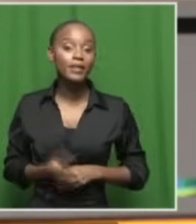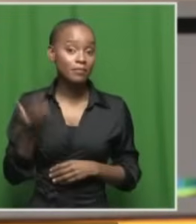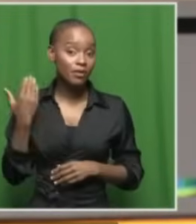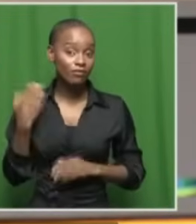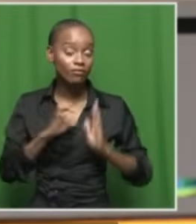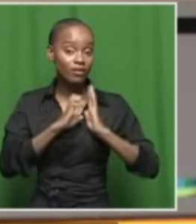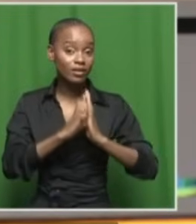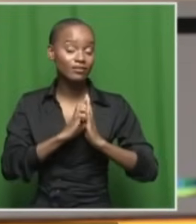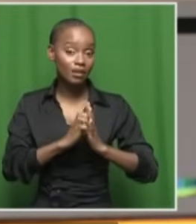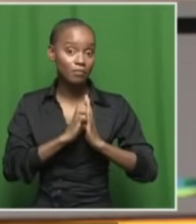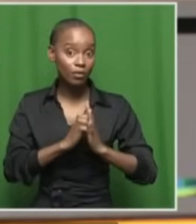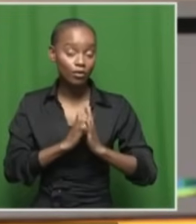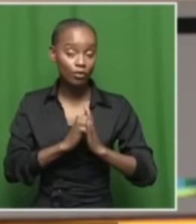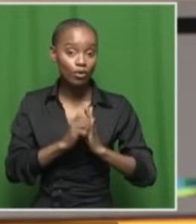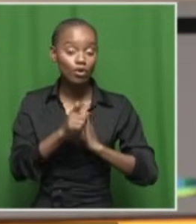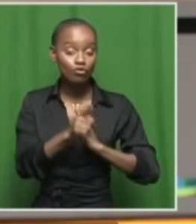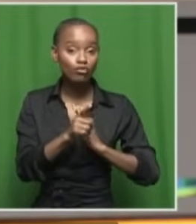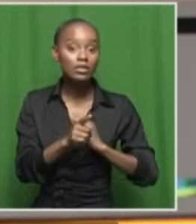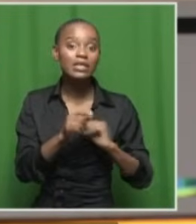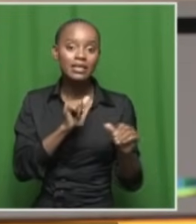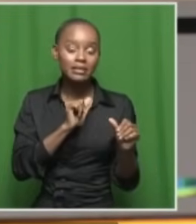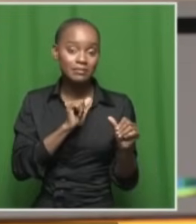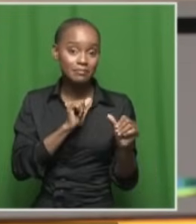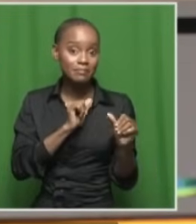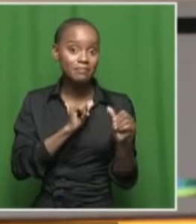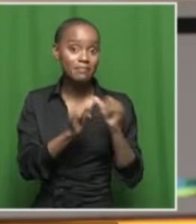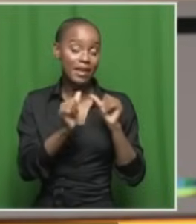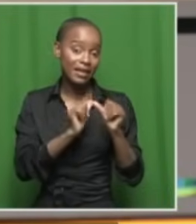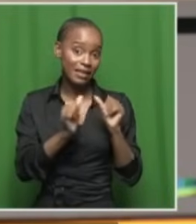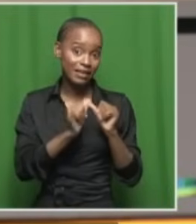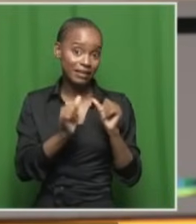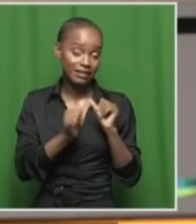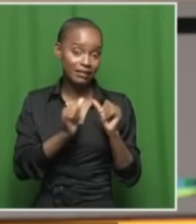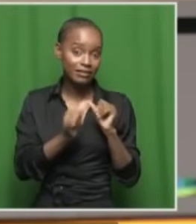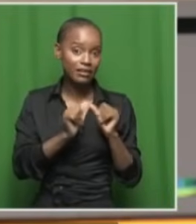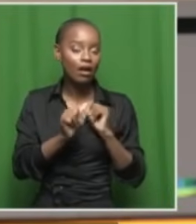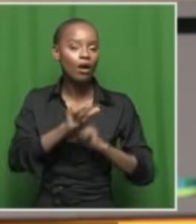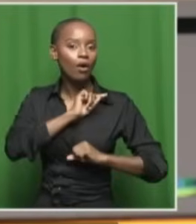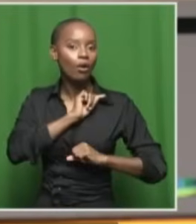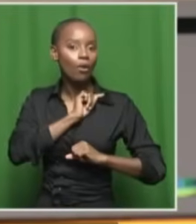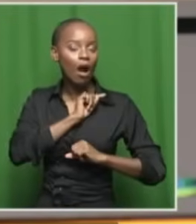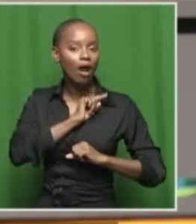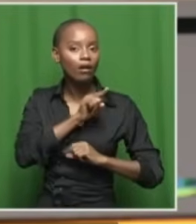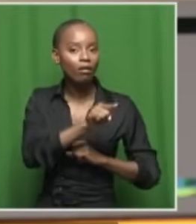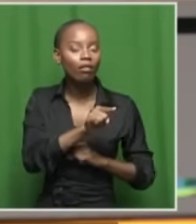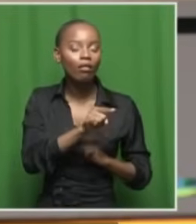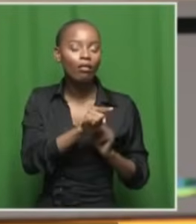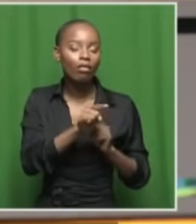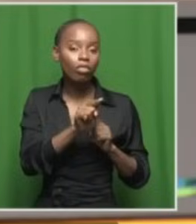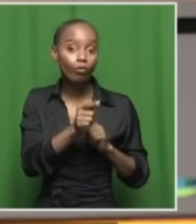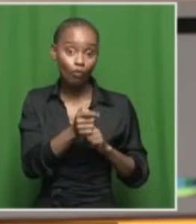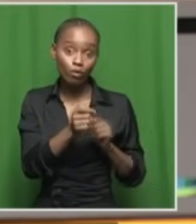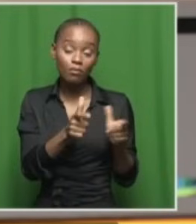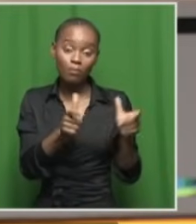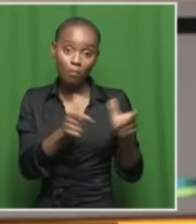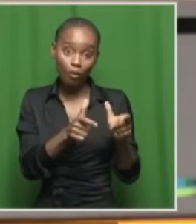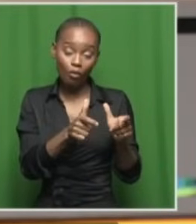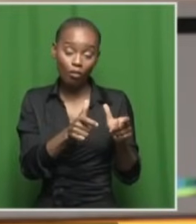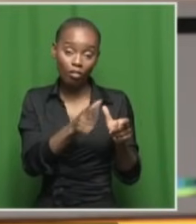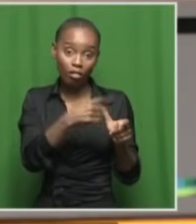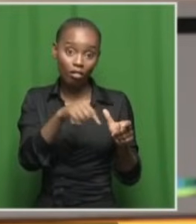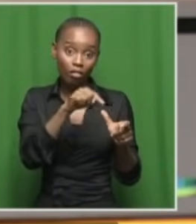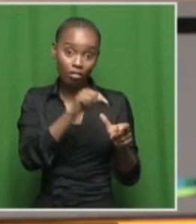is better than the surveys that some of these companies do to project the results. If you take the results of